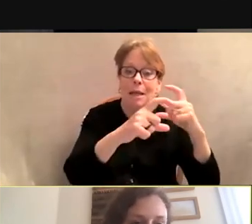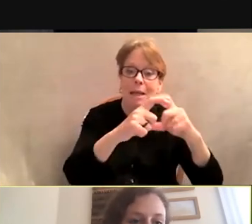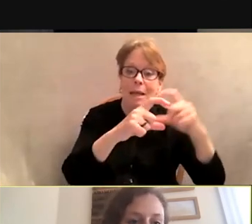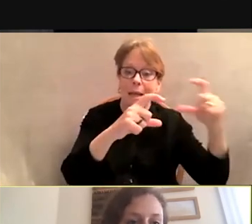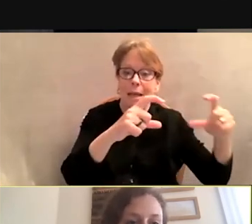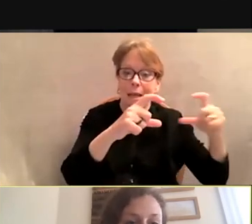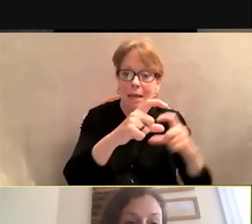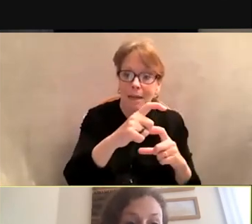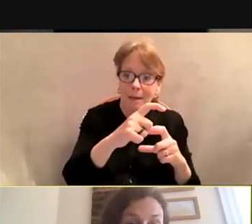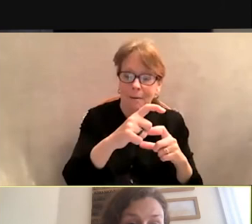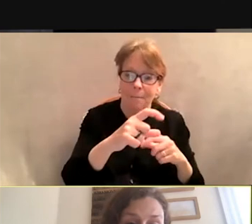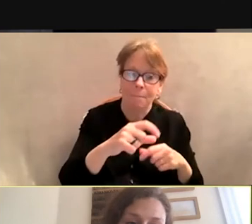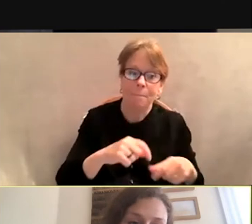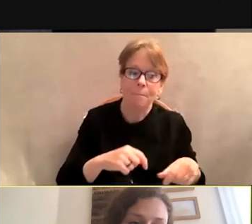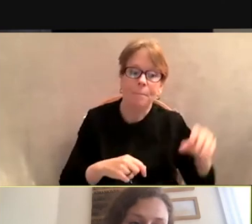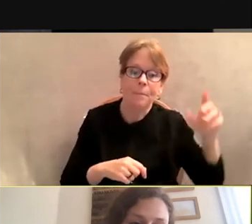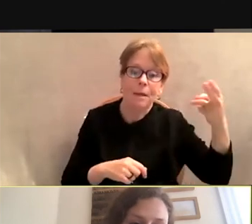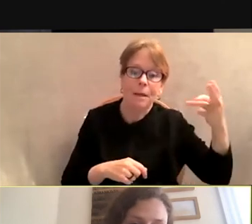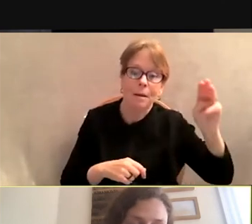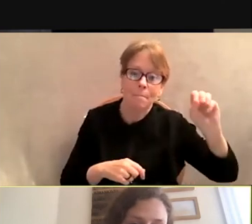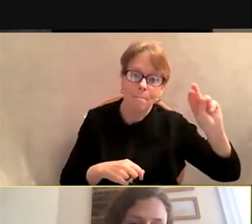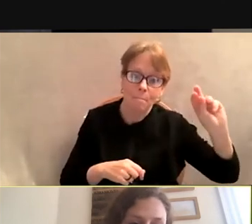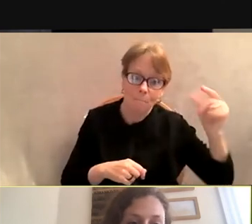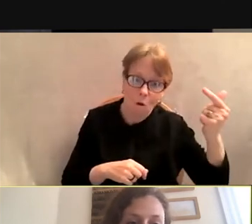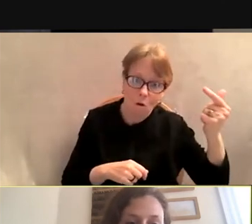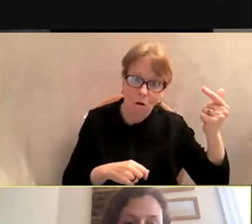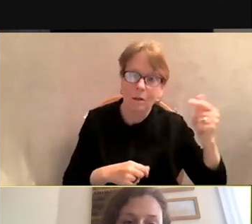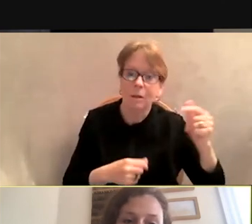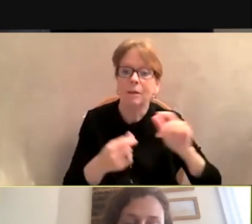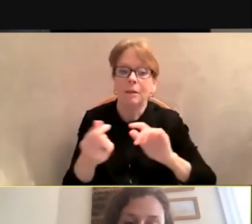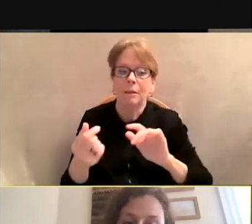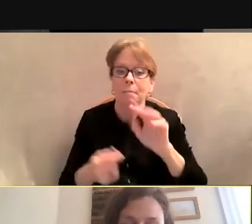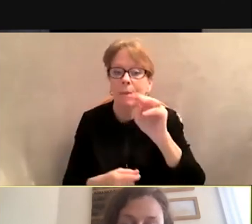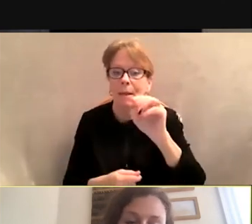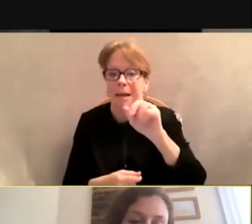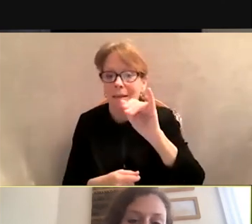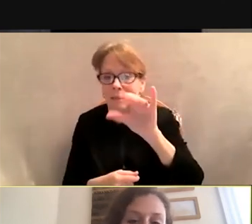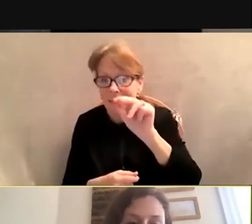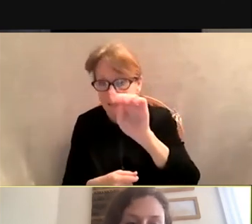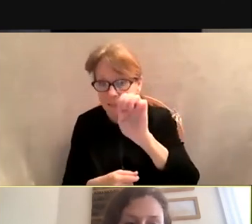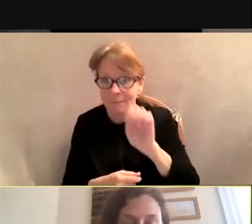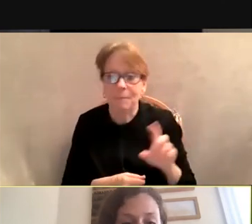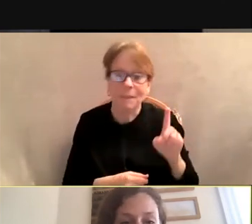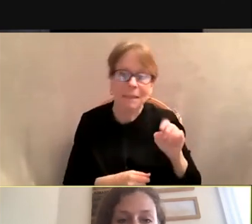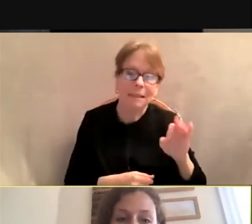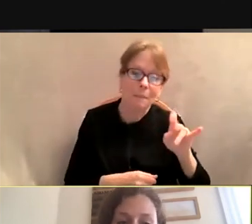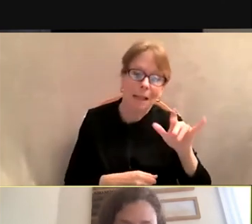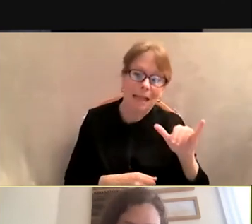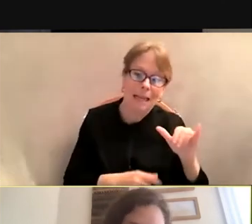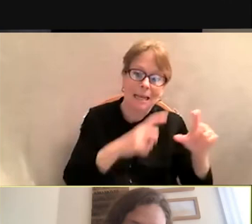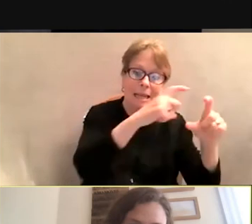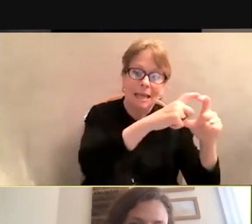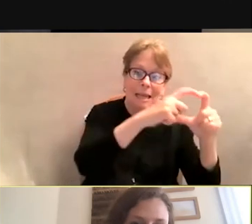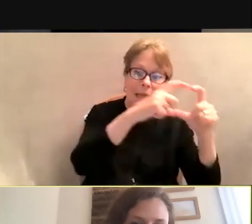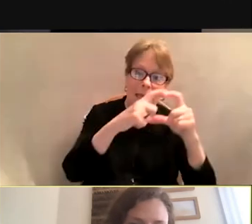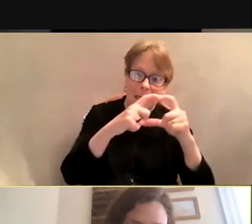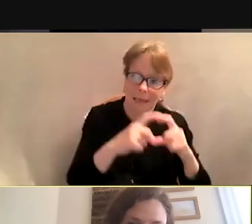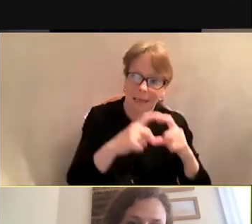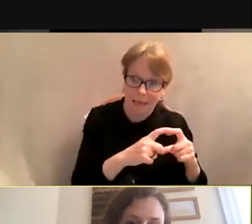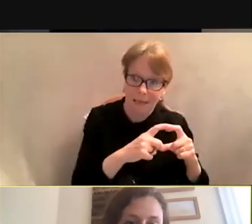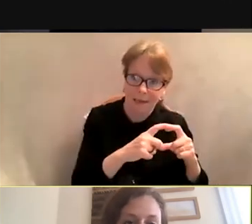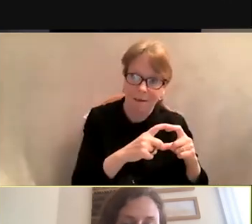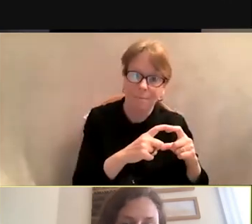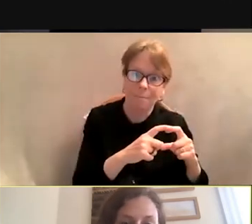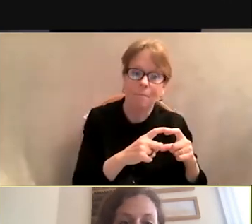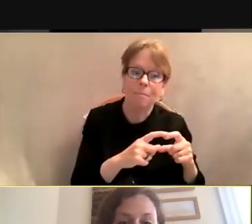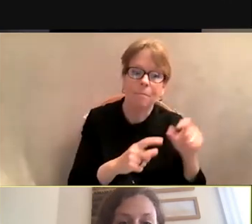circles, one that says Hmong, one that says medicine, and one that says disability, arranged in a Venn diagram. And this